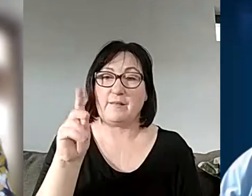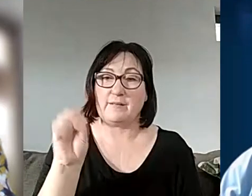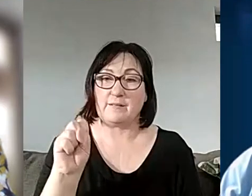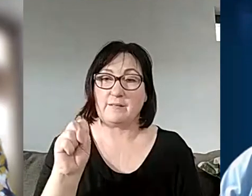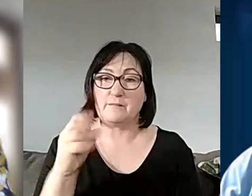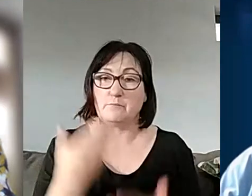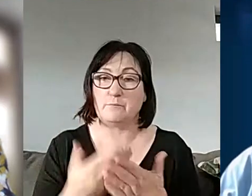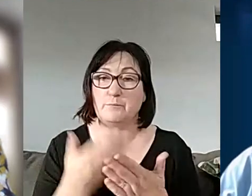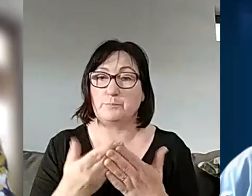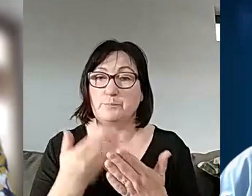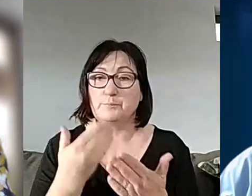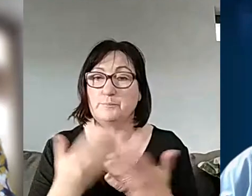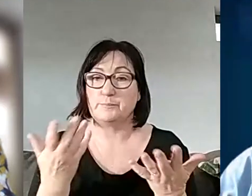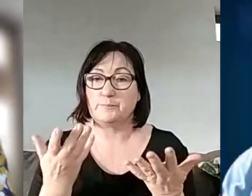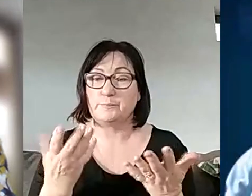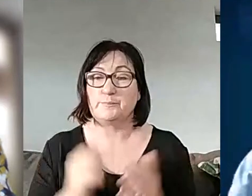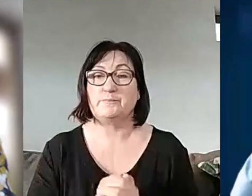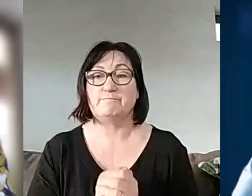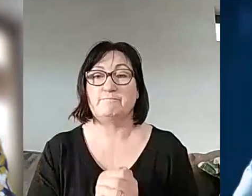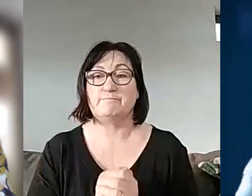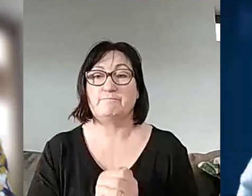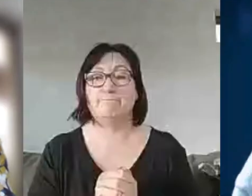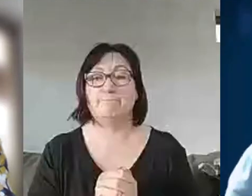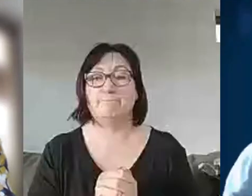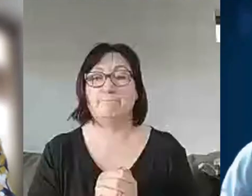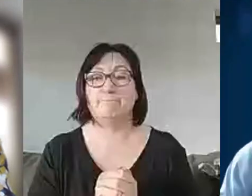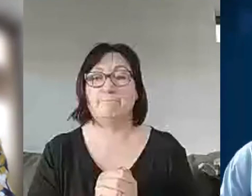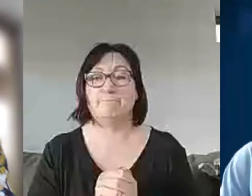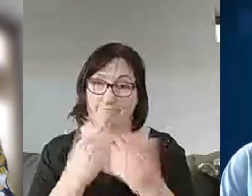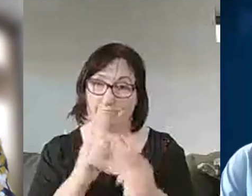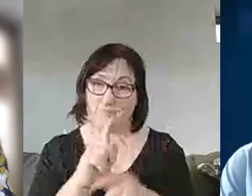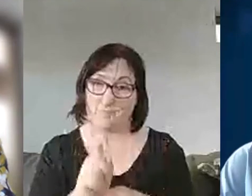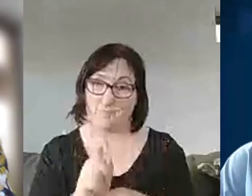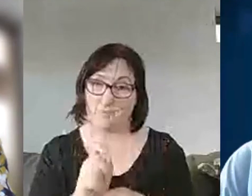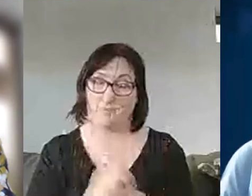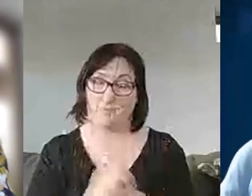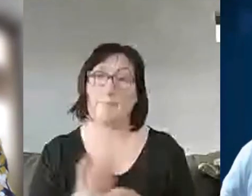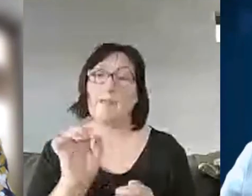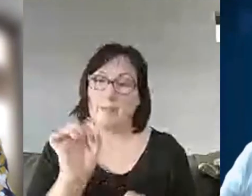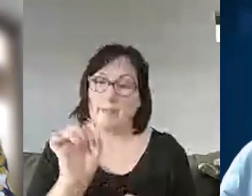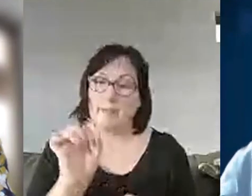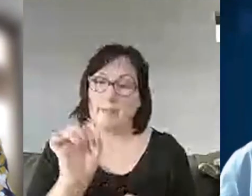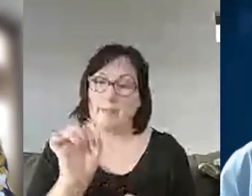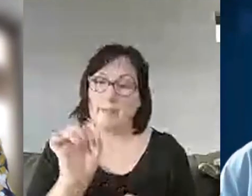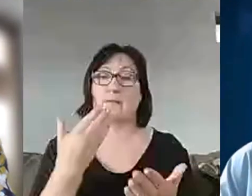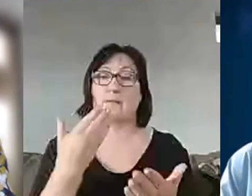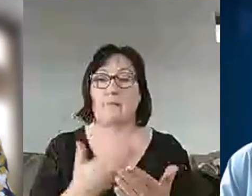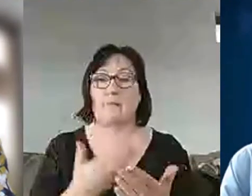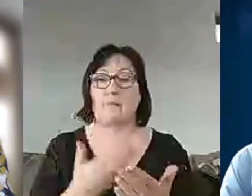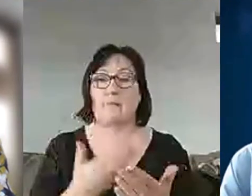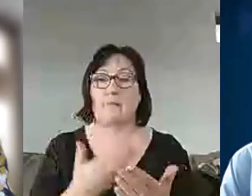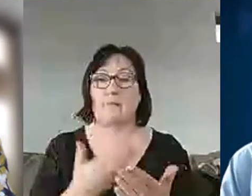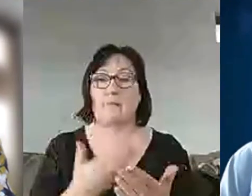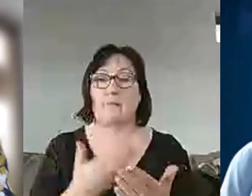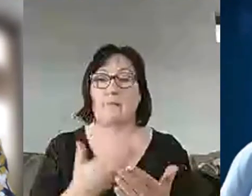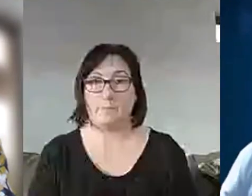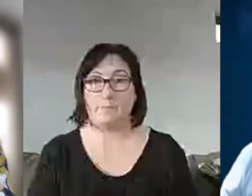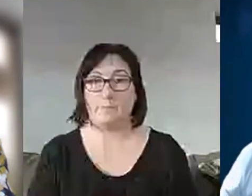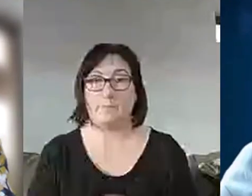Good afternoon, Program Director. Thank you for that question. Yes, it is. According to the Act, it would be